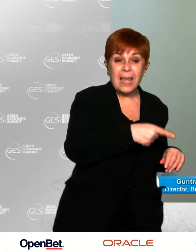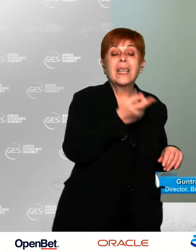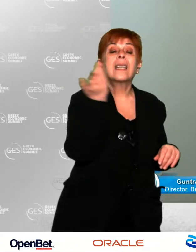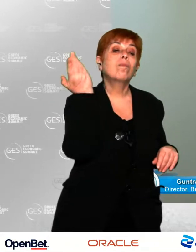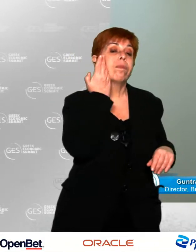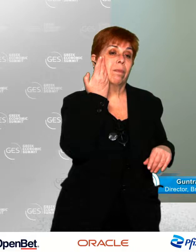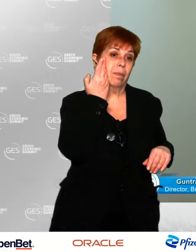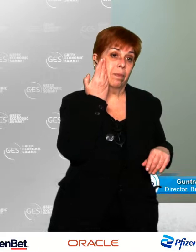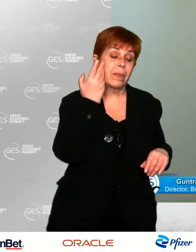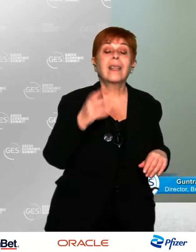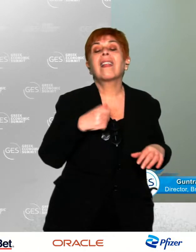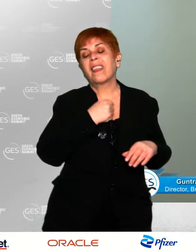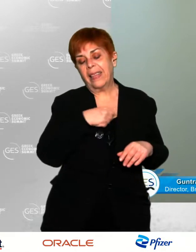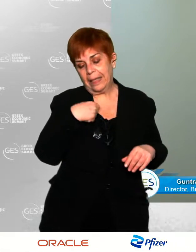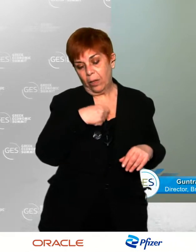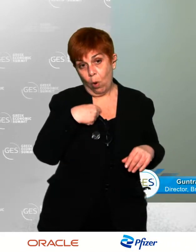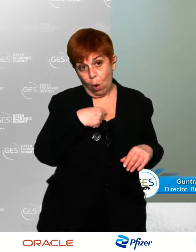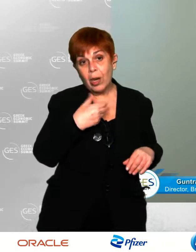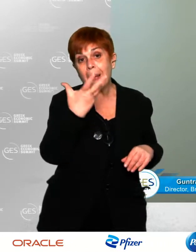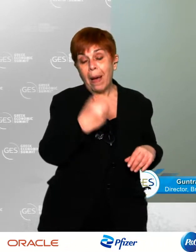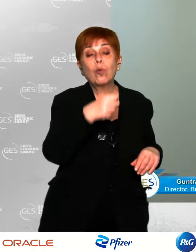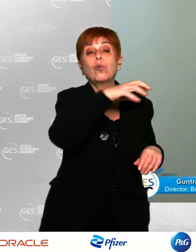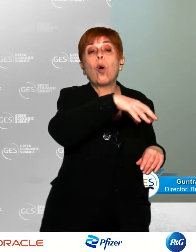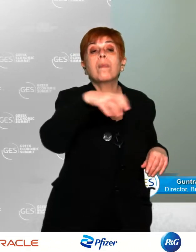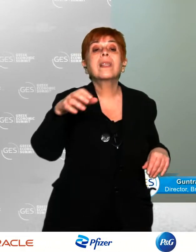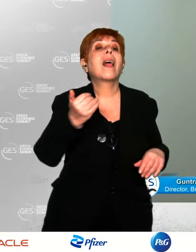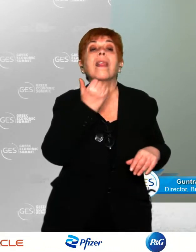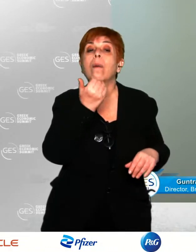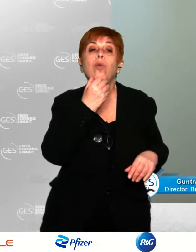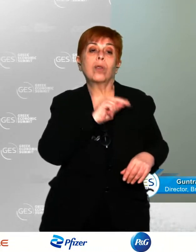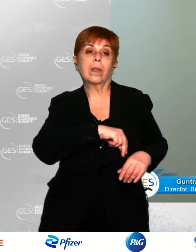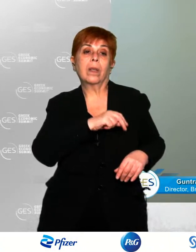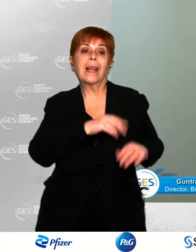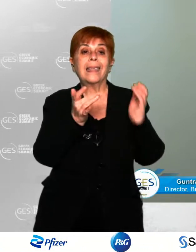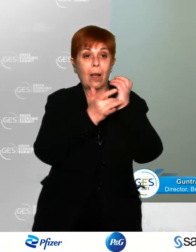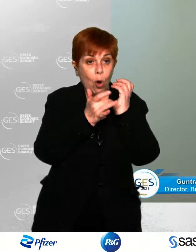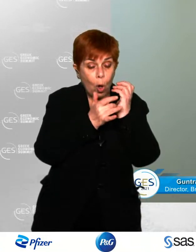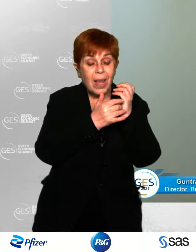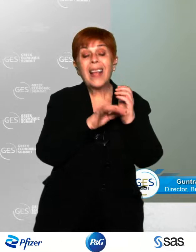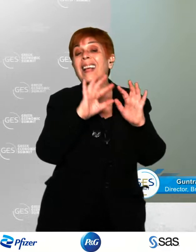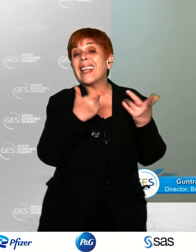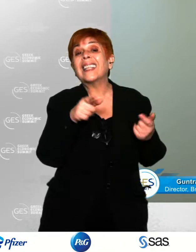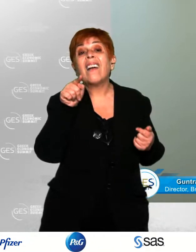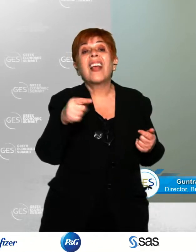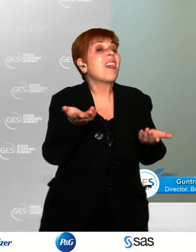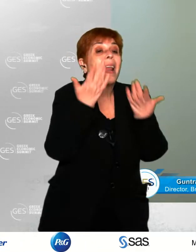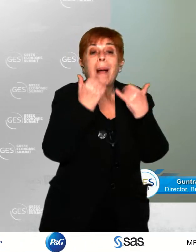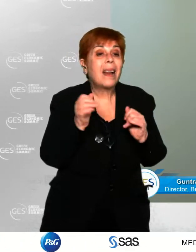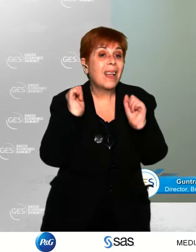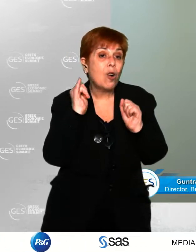not yet exist. So we need to invest at the moment also a lot into